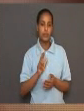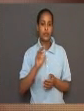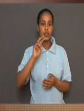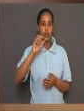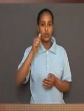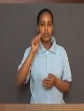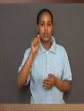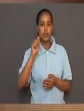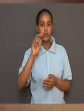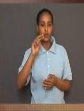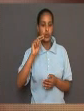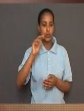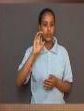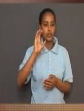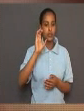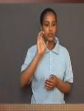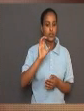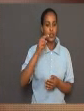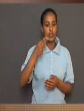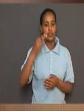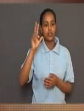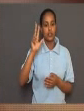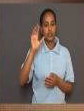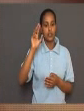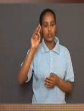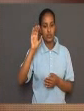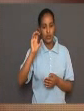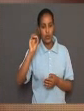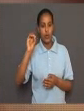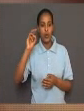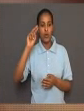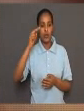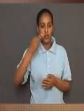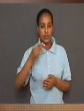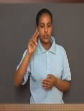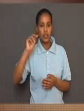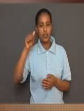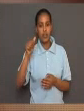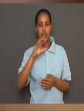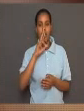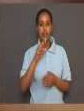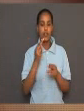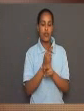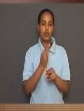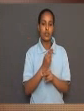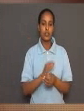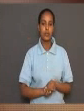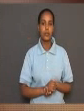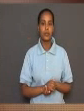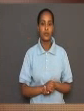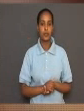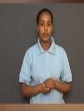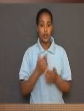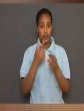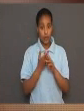Sodium ethanoate, water, and carbon dioxide are formed as products.